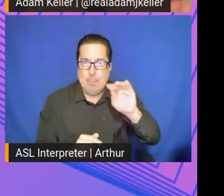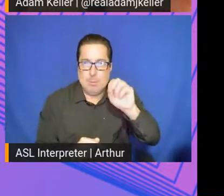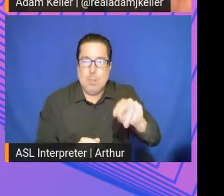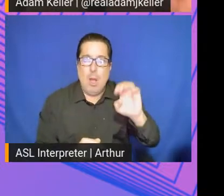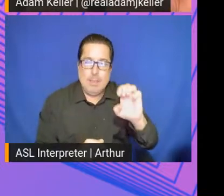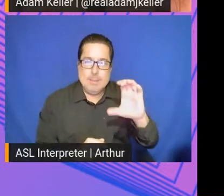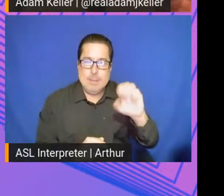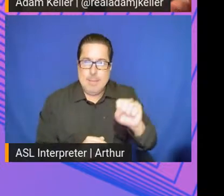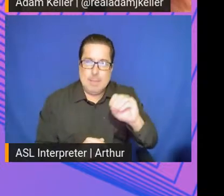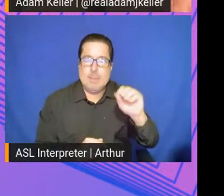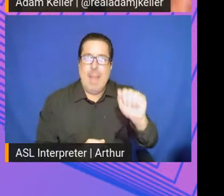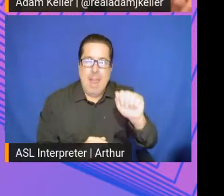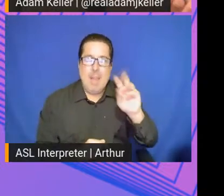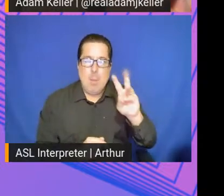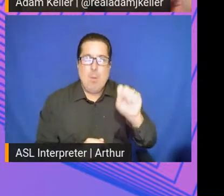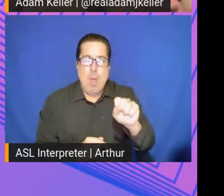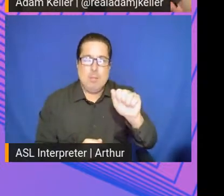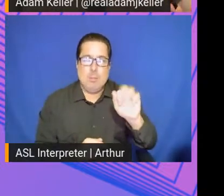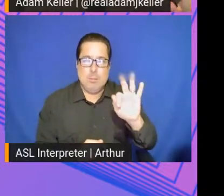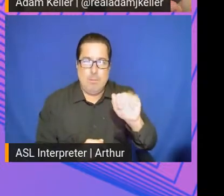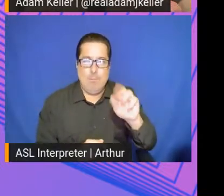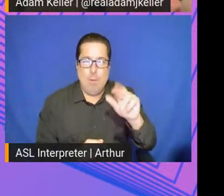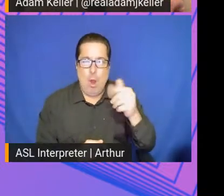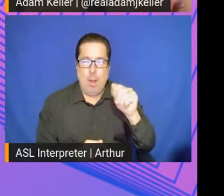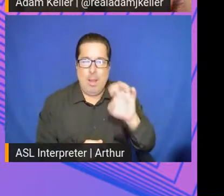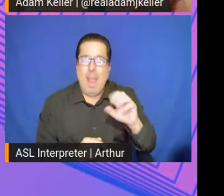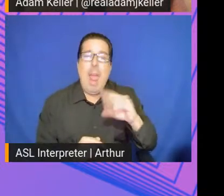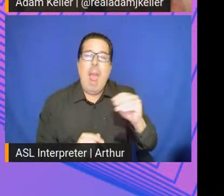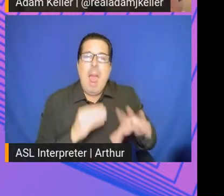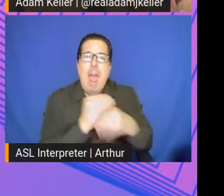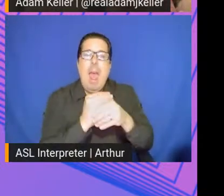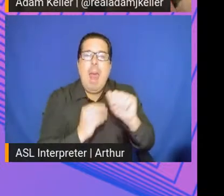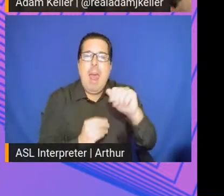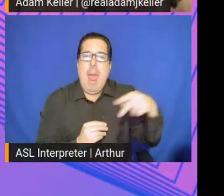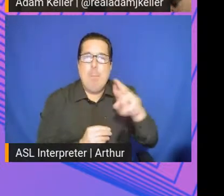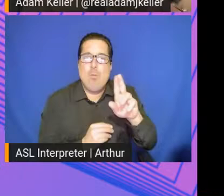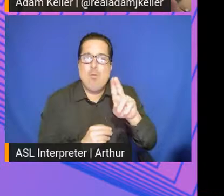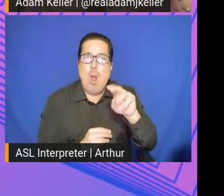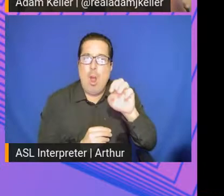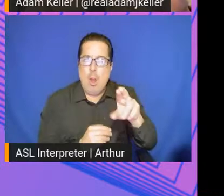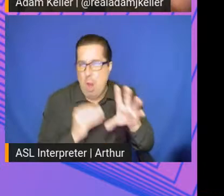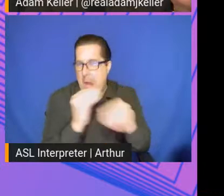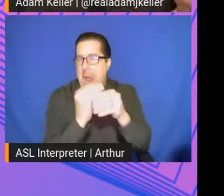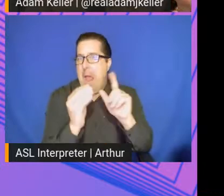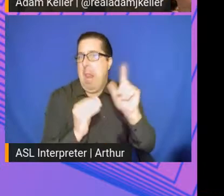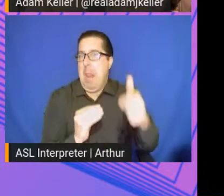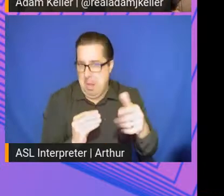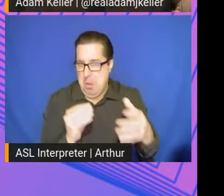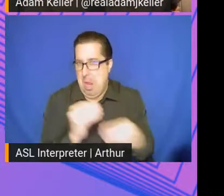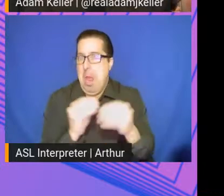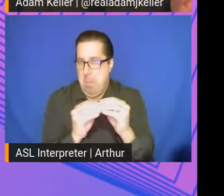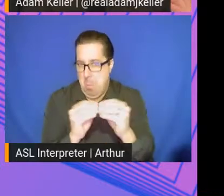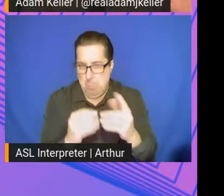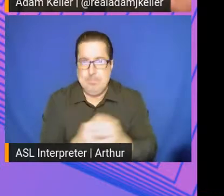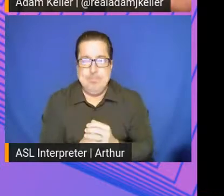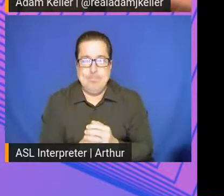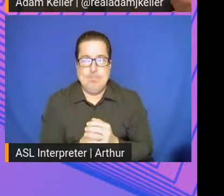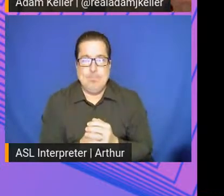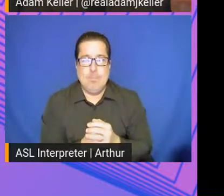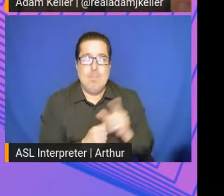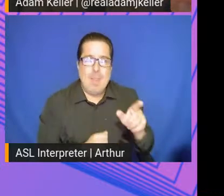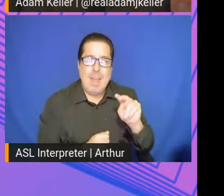Fargate. And I'm going to sprinkle in a little app runner at the end here. So, Nathan had talked about